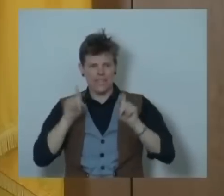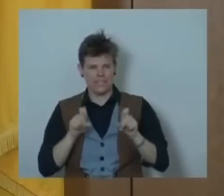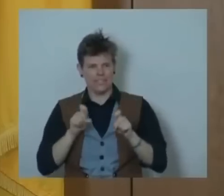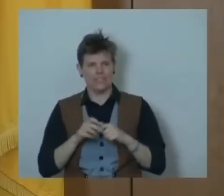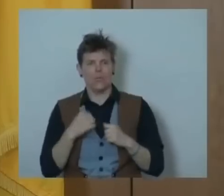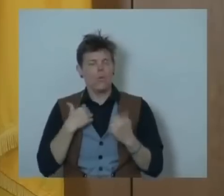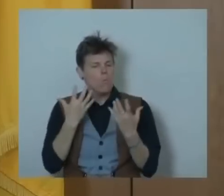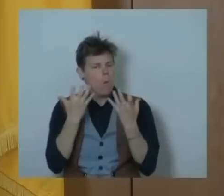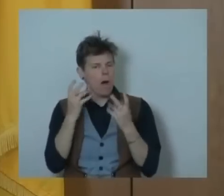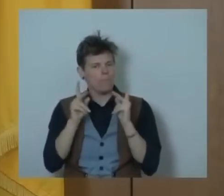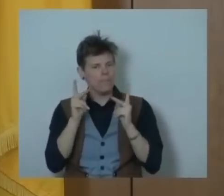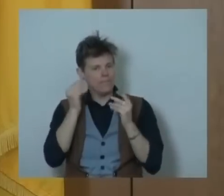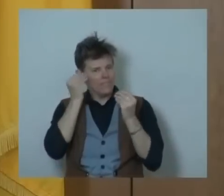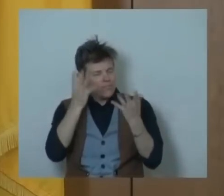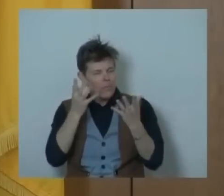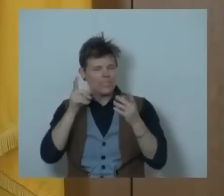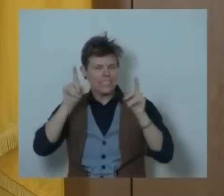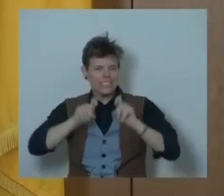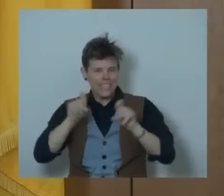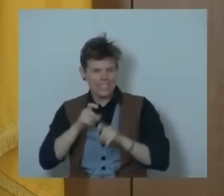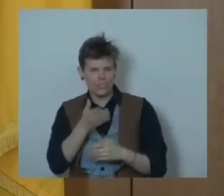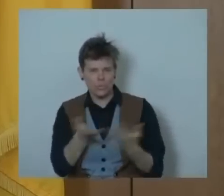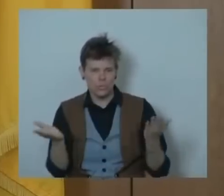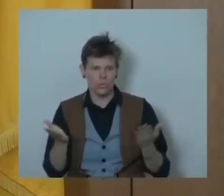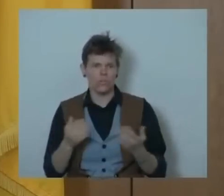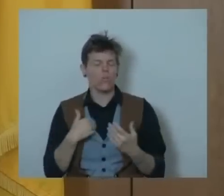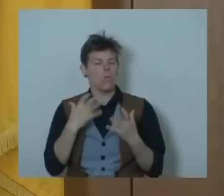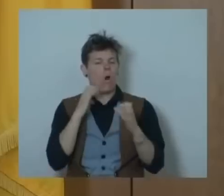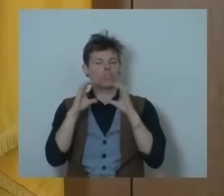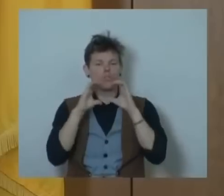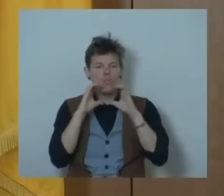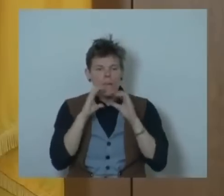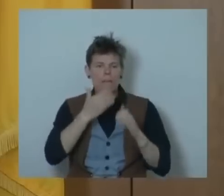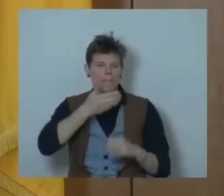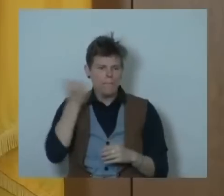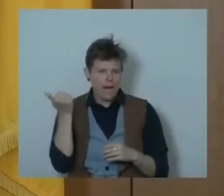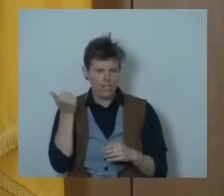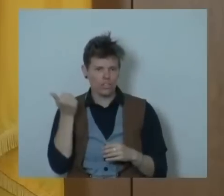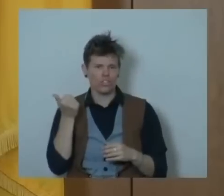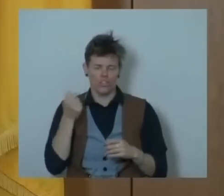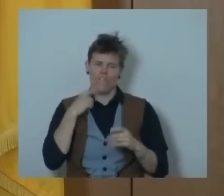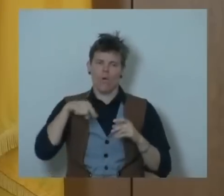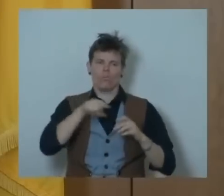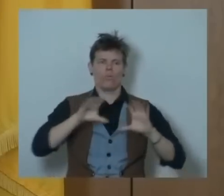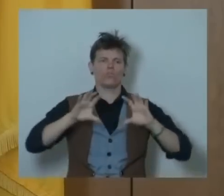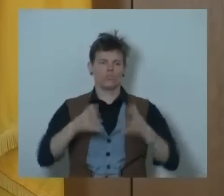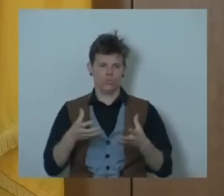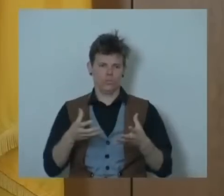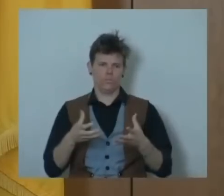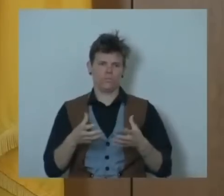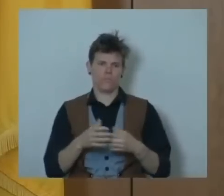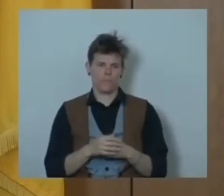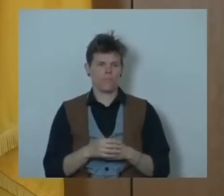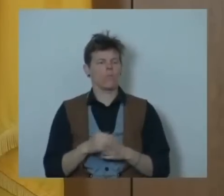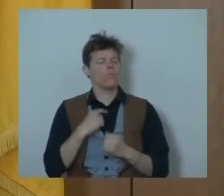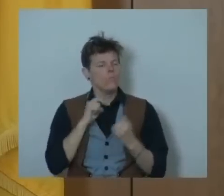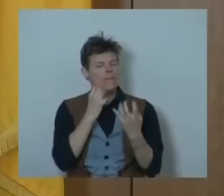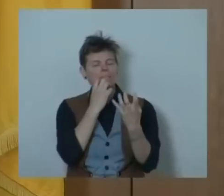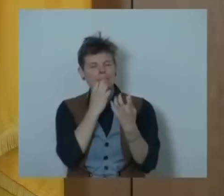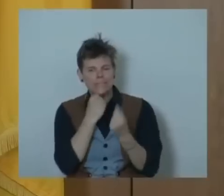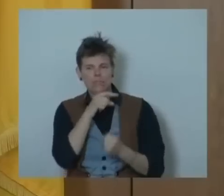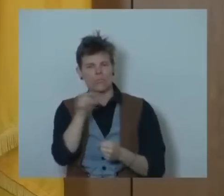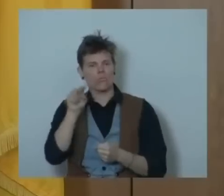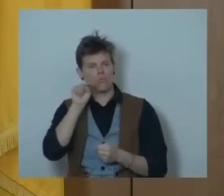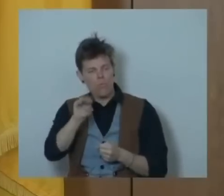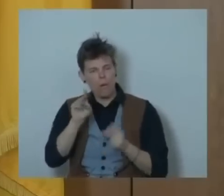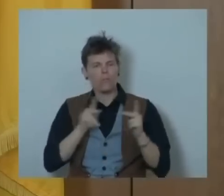So we're going to make sure that we're communicating better when we do that. But we need New Mexicans, because we want to do more testing, to